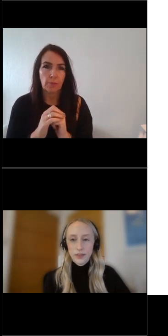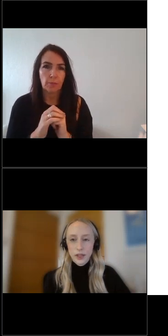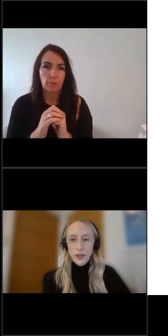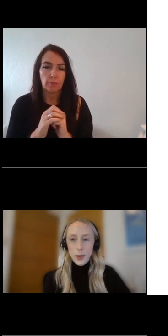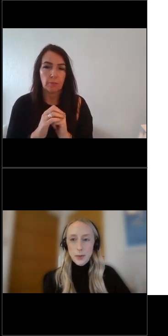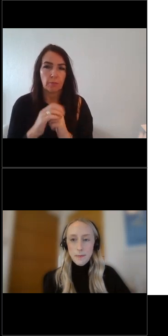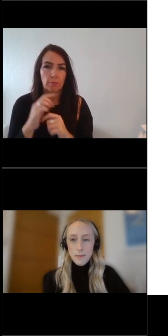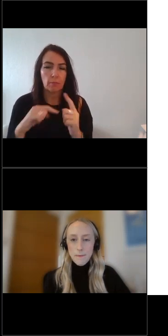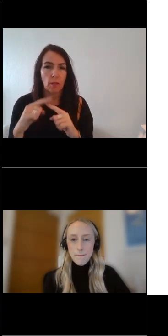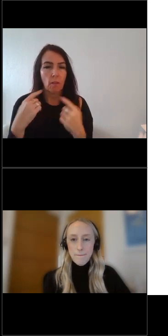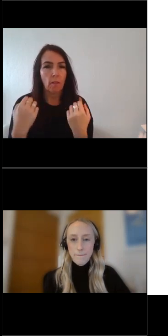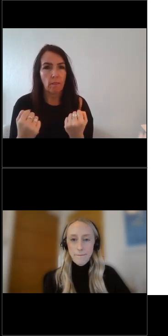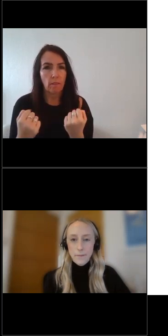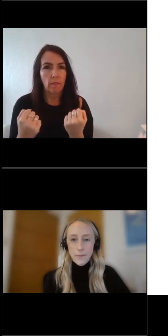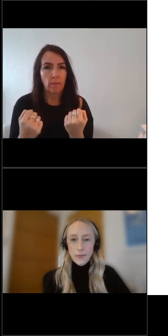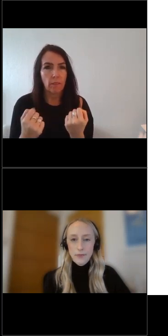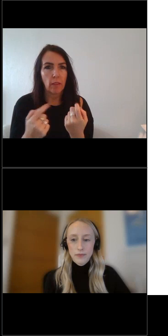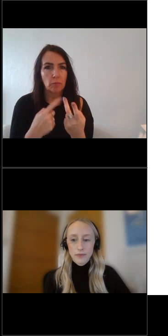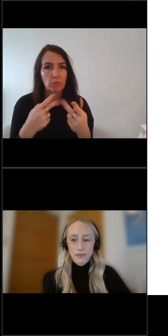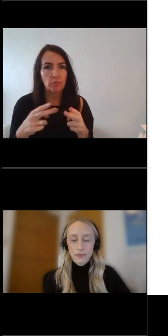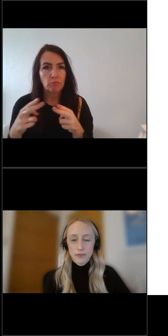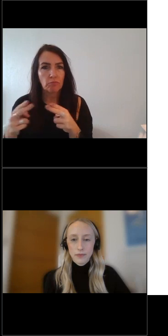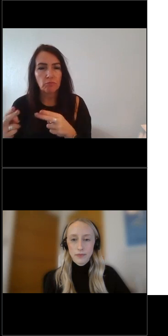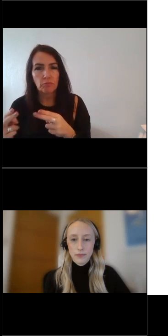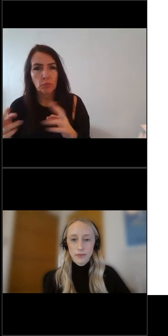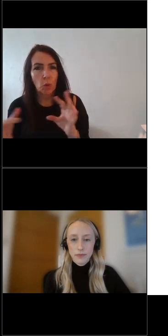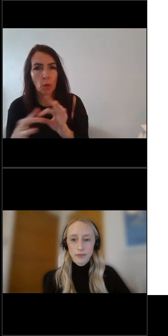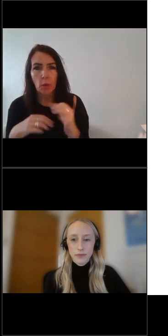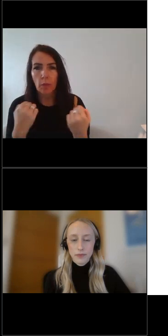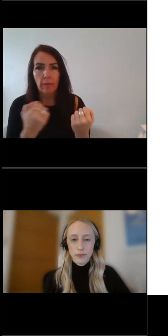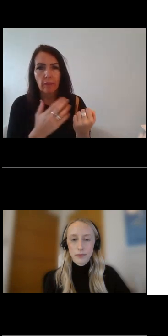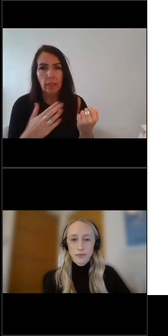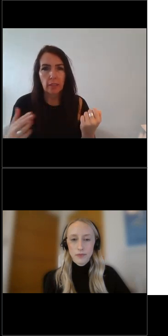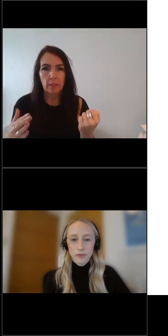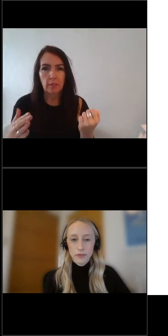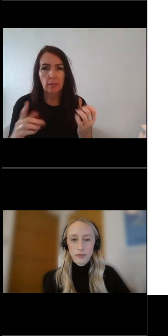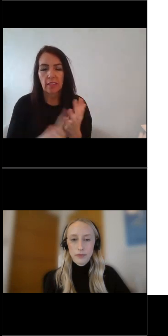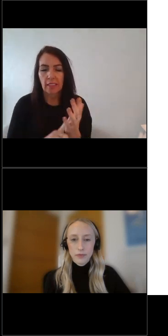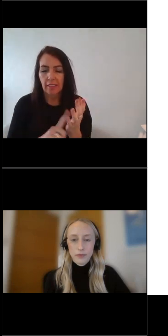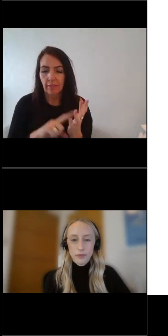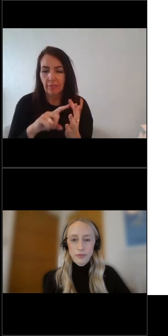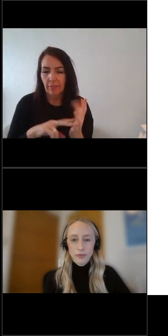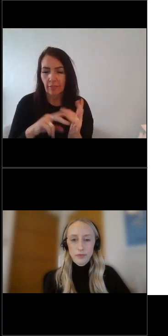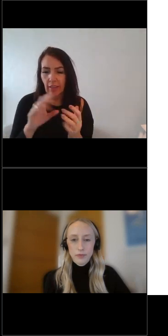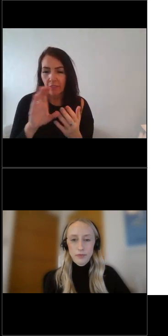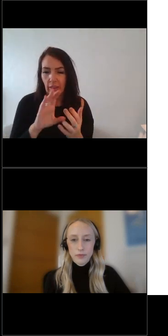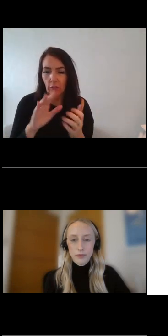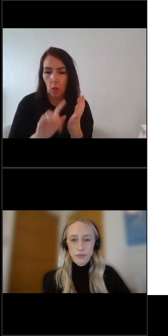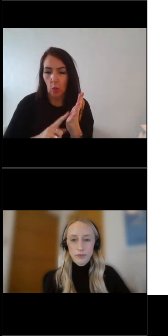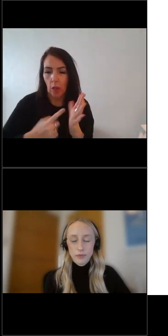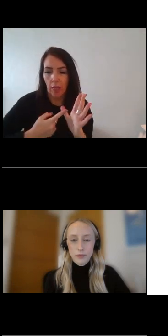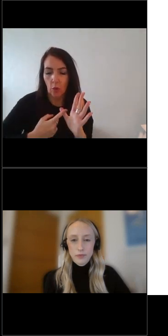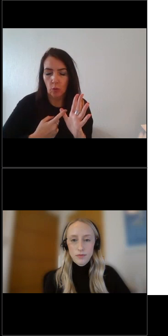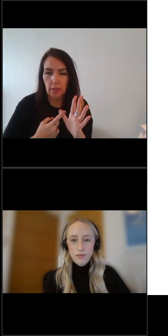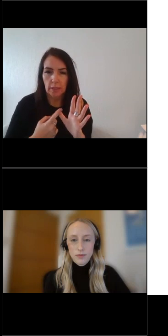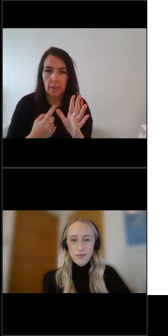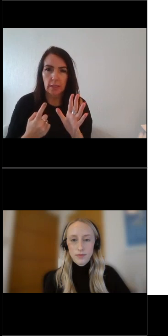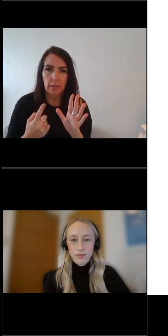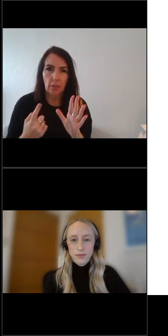We do have various schemes that are less fleet related. There's obviously the Levi Fund for local authorities in terms of doing